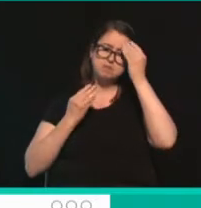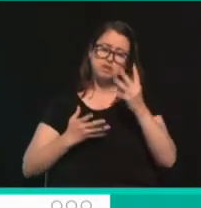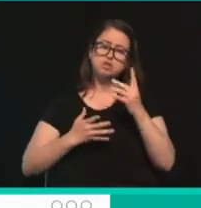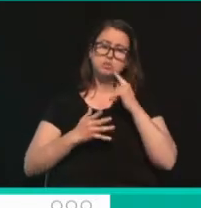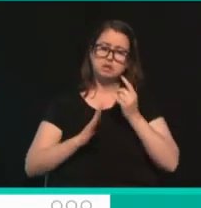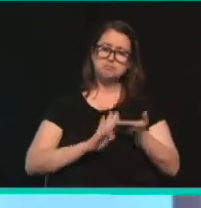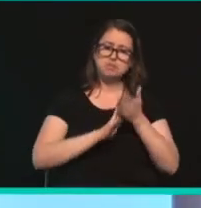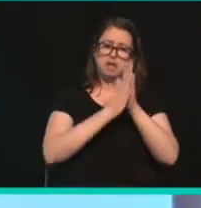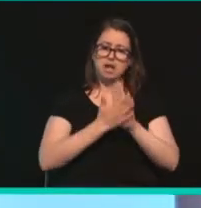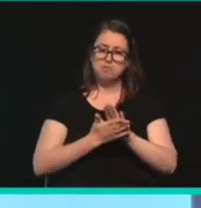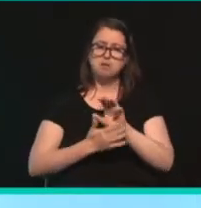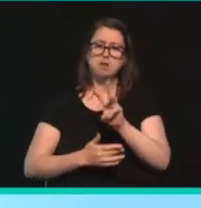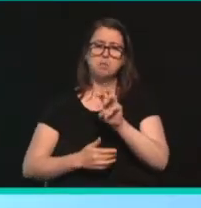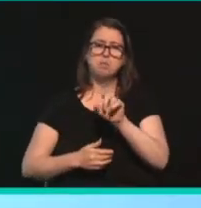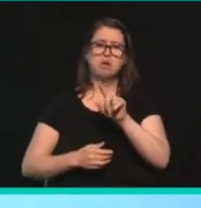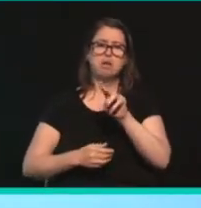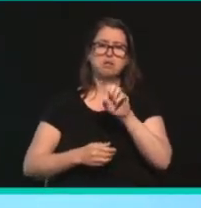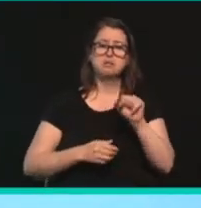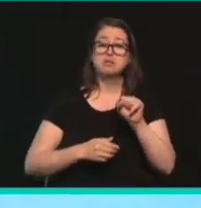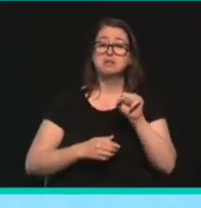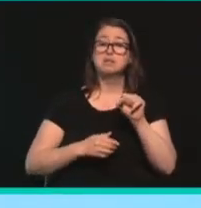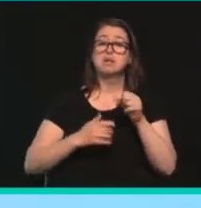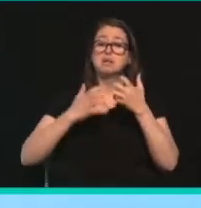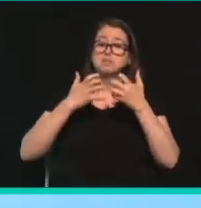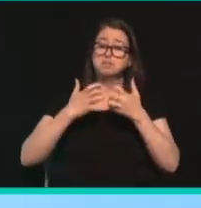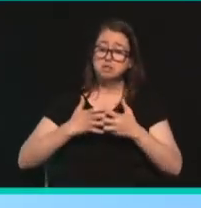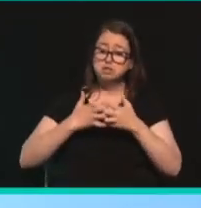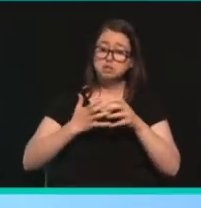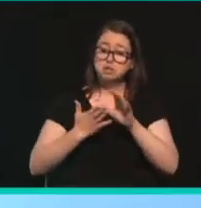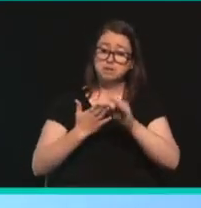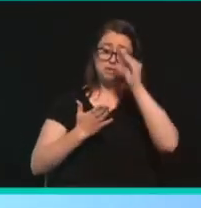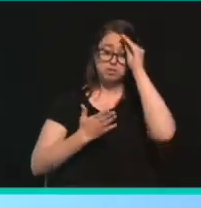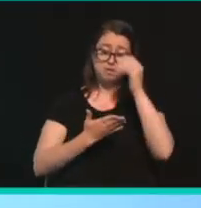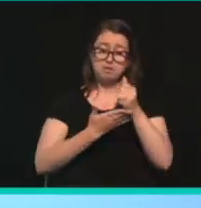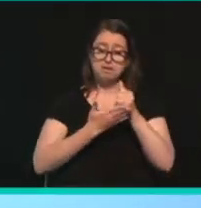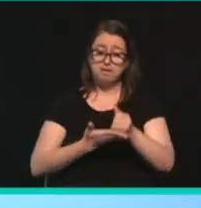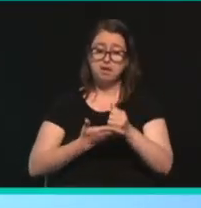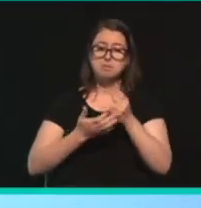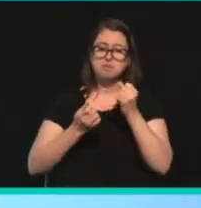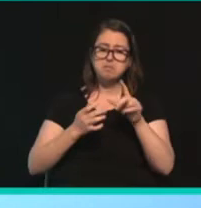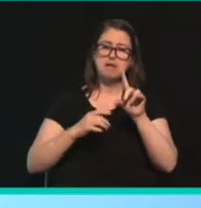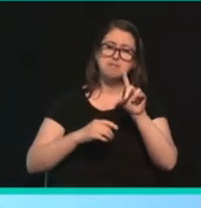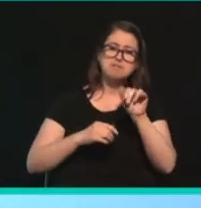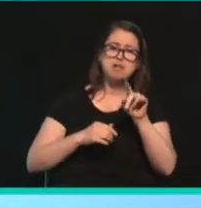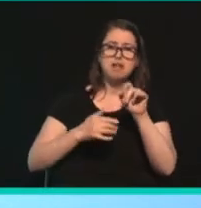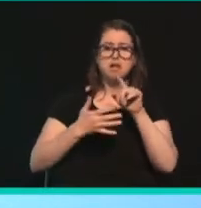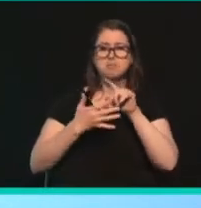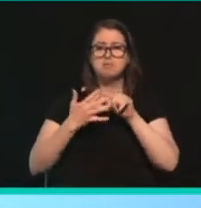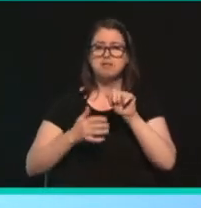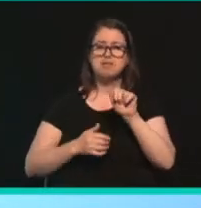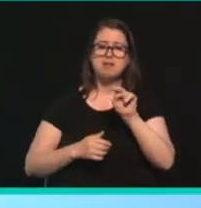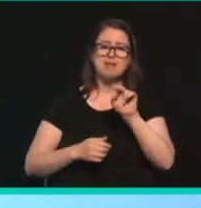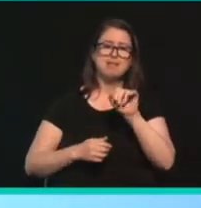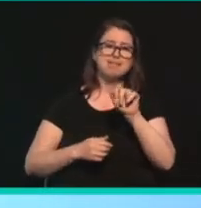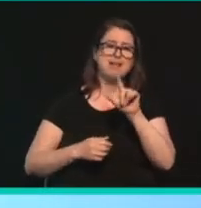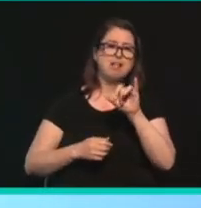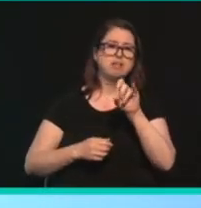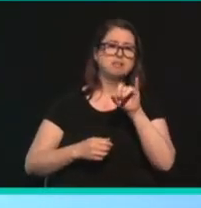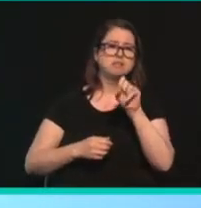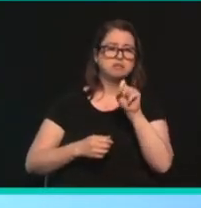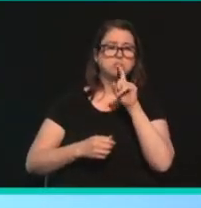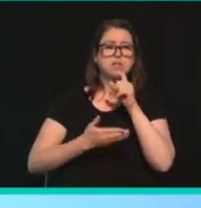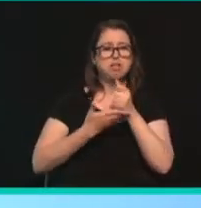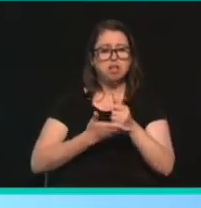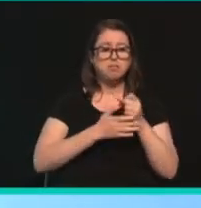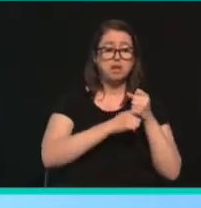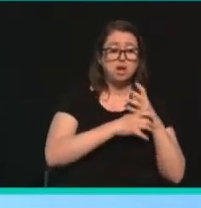wellness. Machine learning is the ability to automate data analysis to build comprehensive health models for cause and